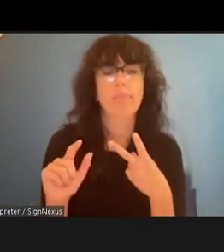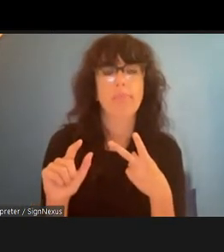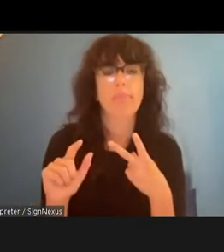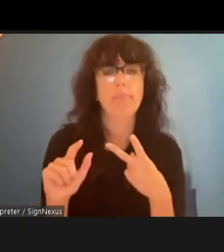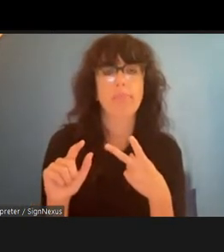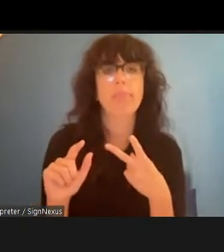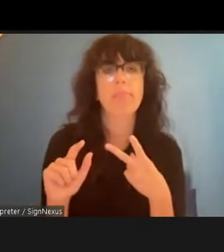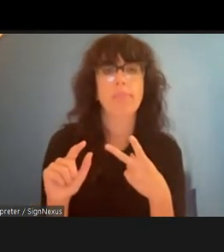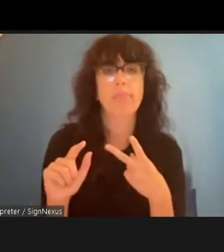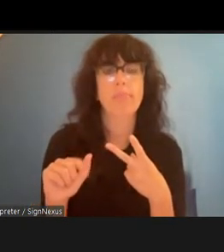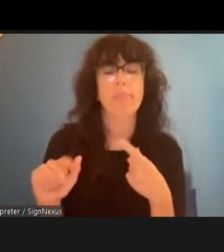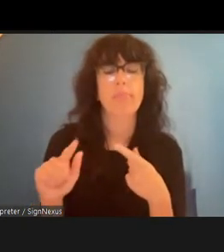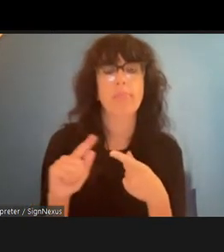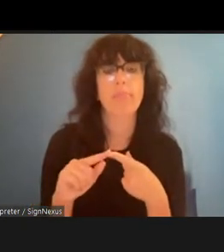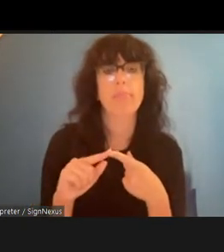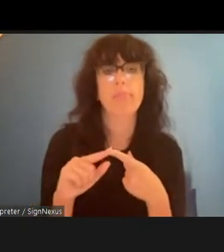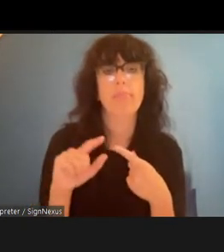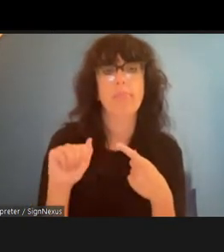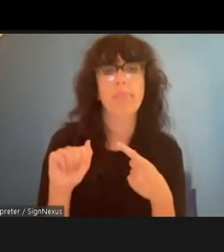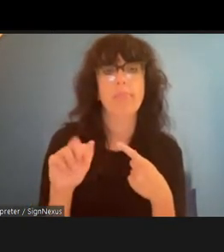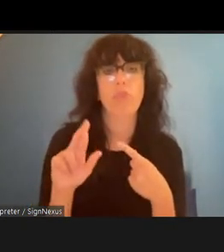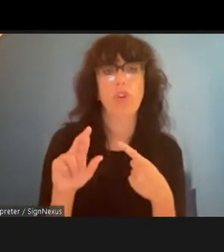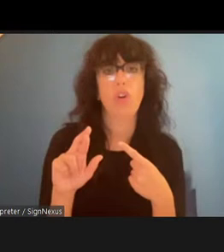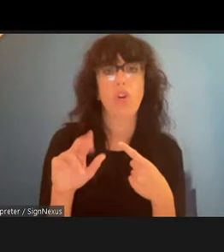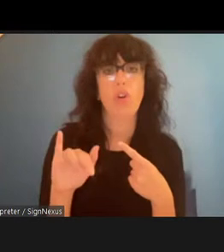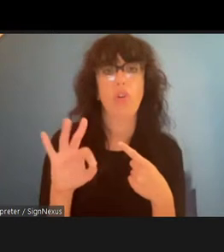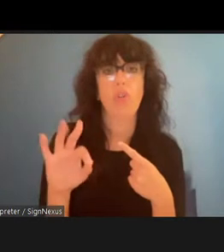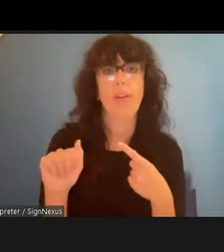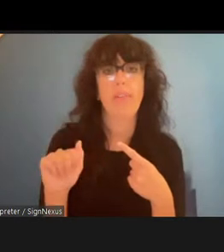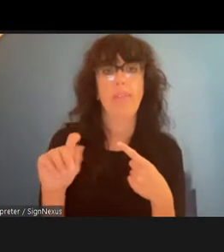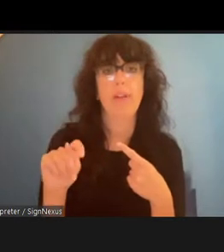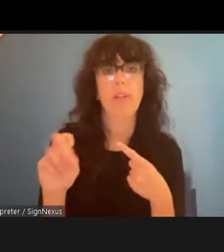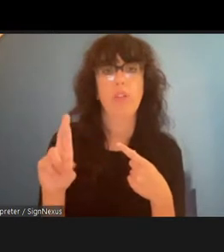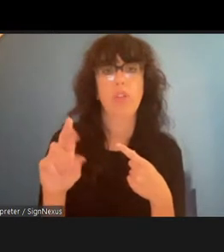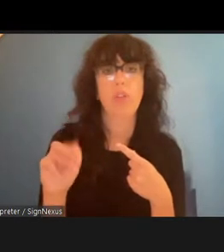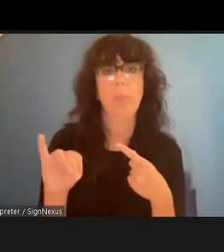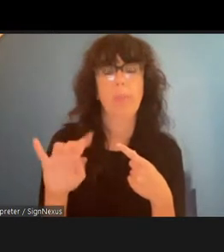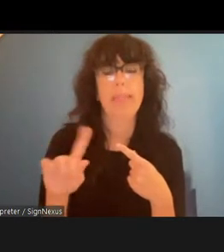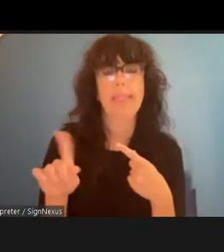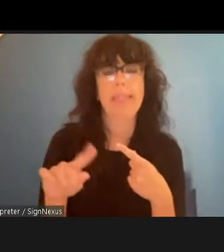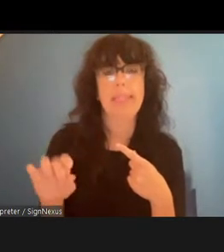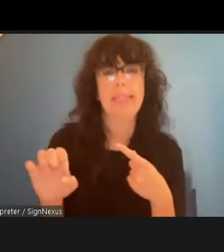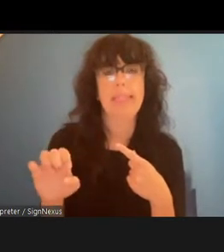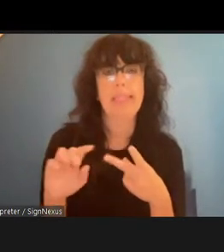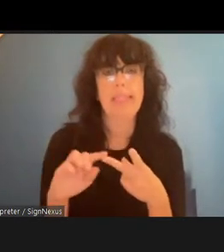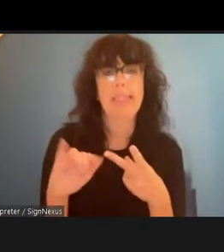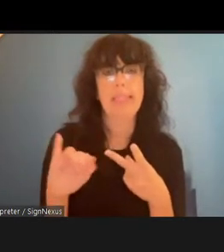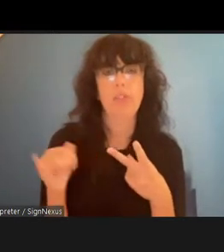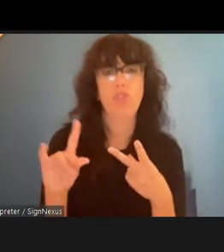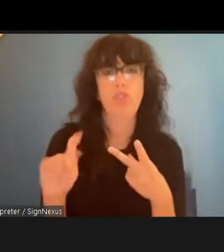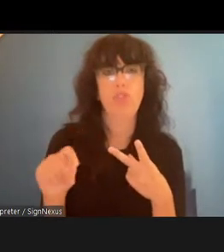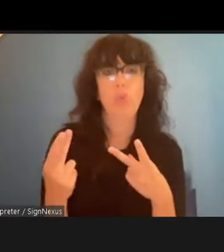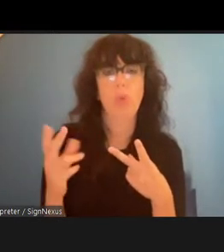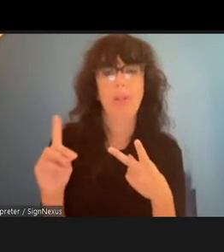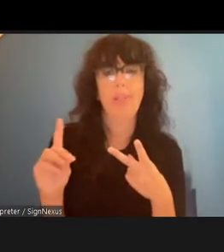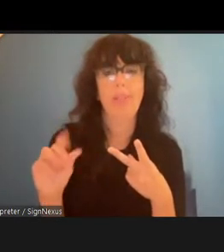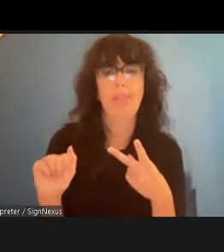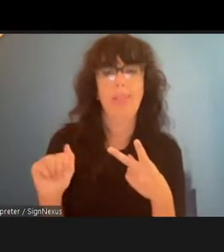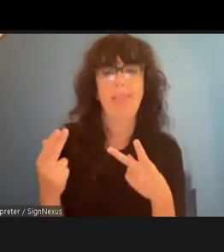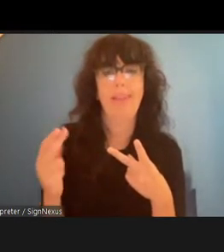our next speaker is arifa tirmizi followed by judith dahill